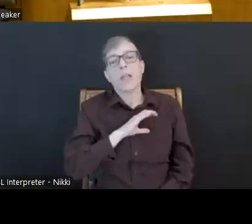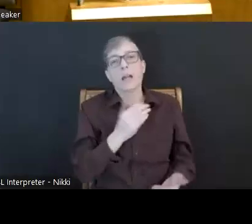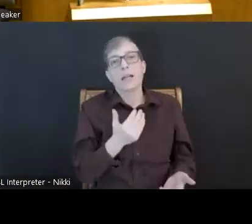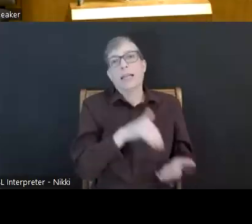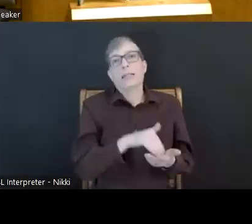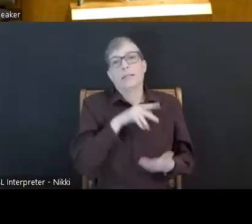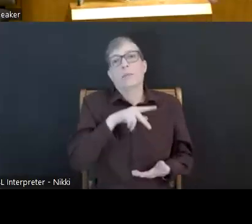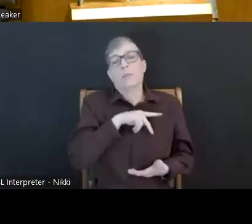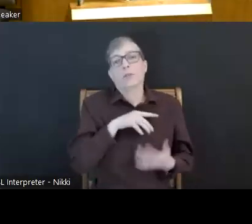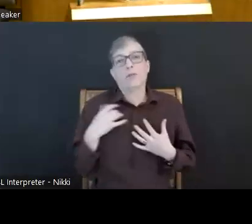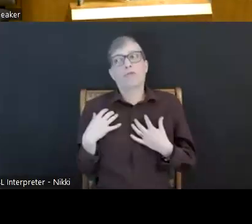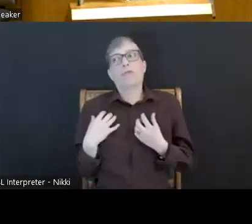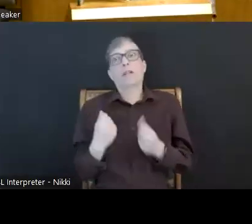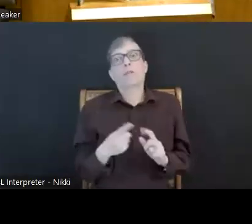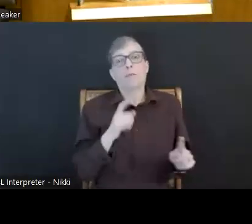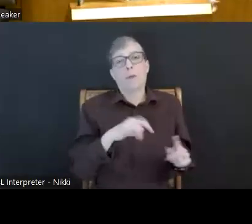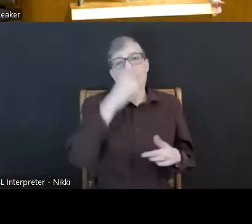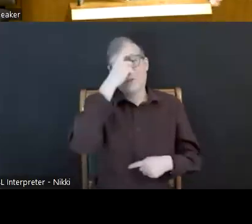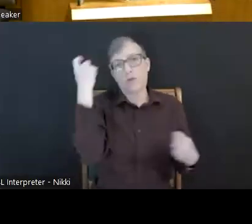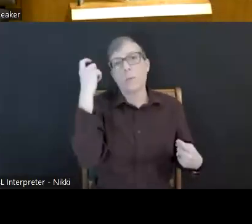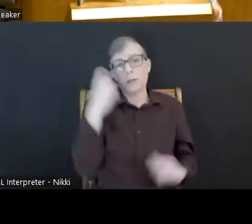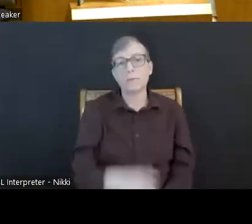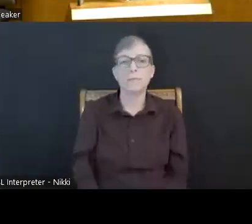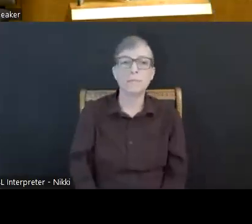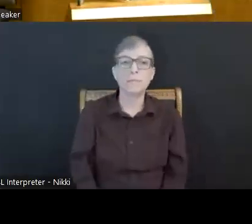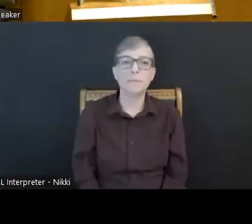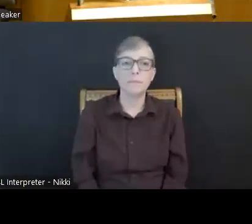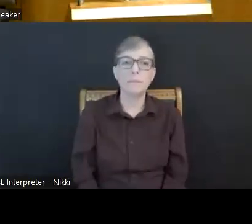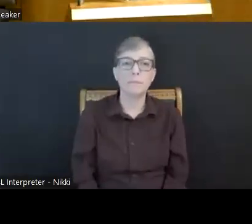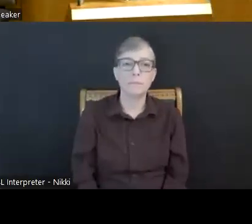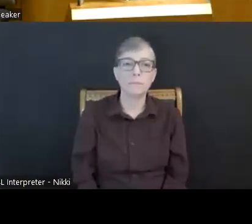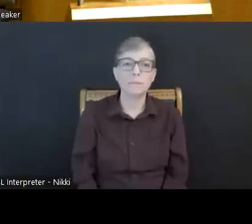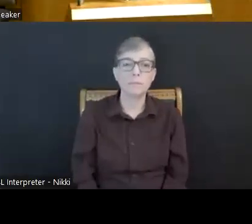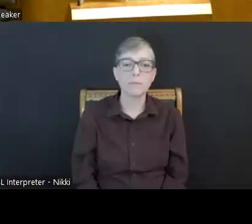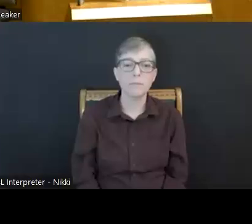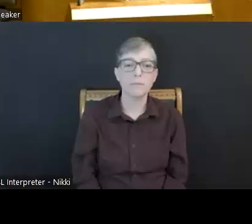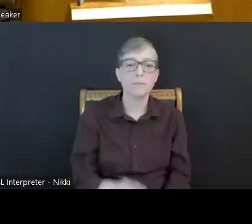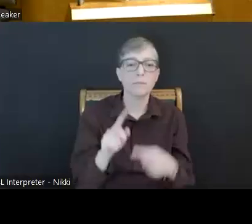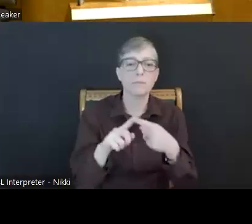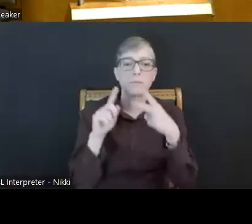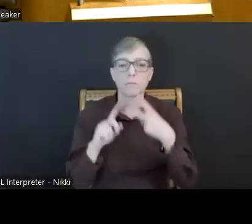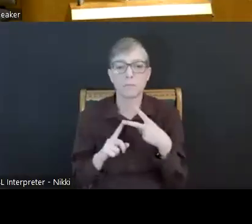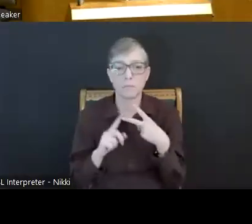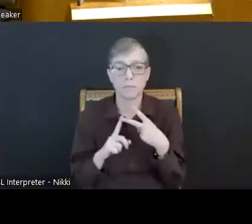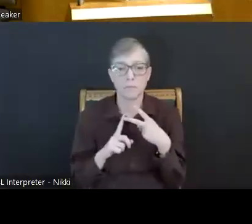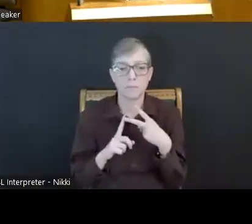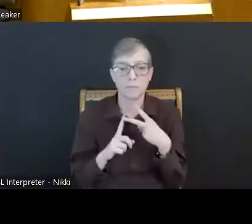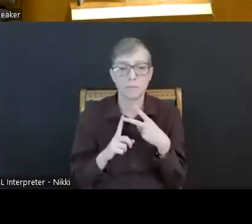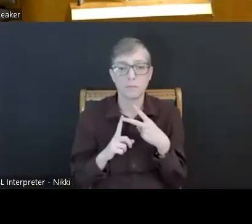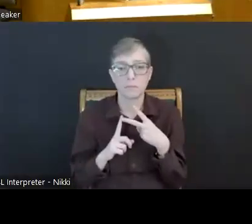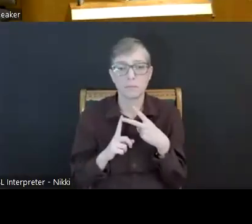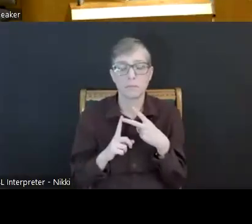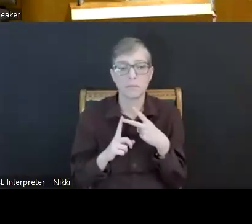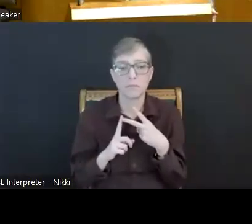trauma to kind of regain your sense of self. So focusing on both internal and external factors. Now, it's been